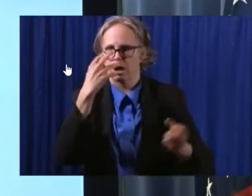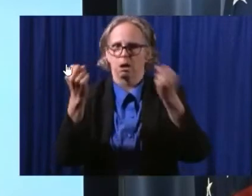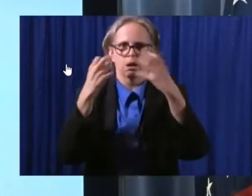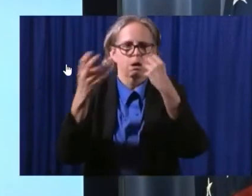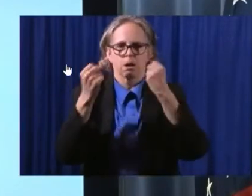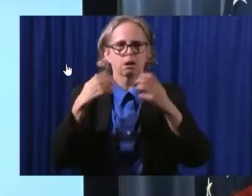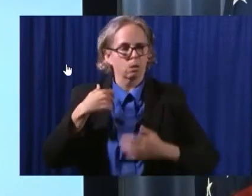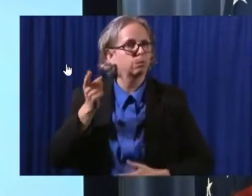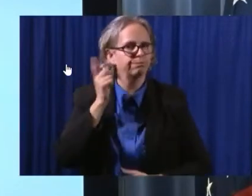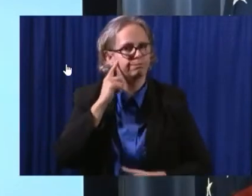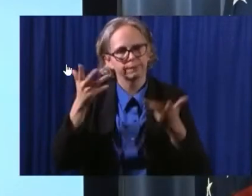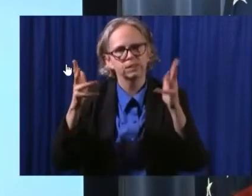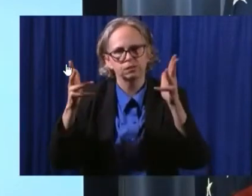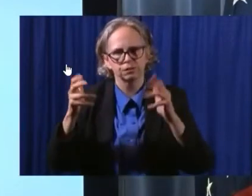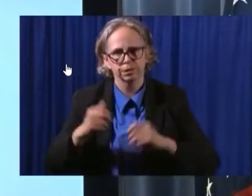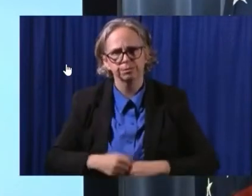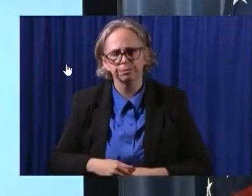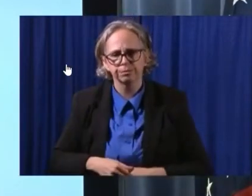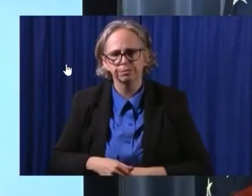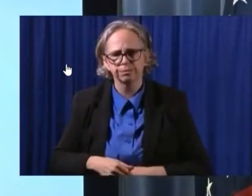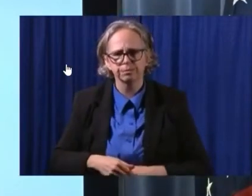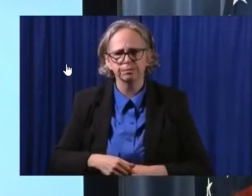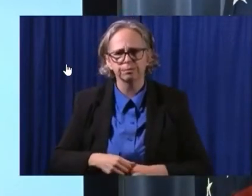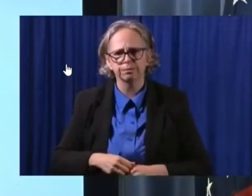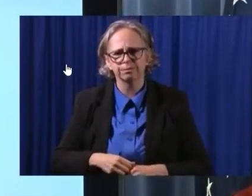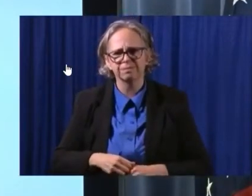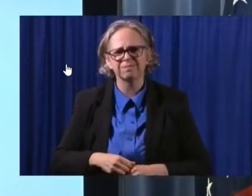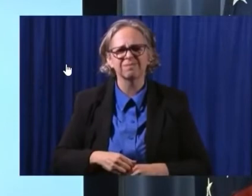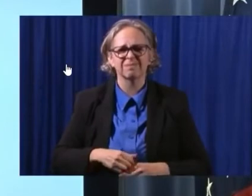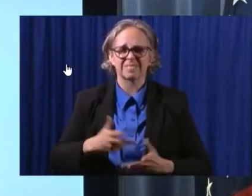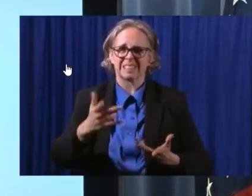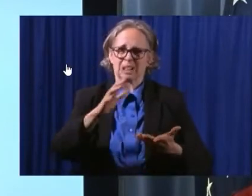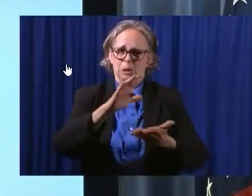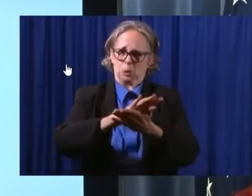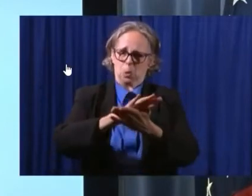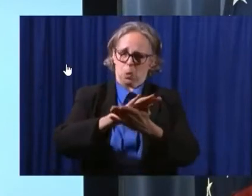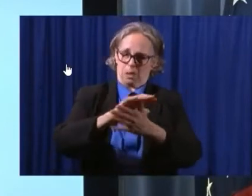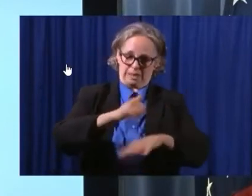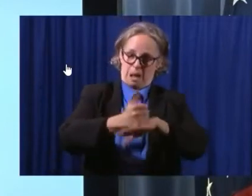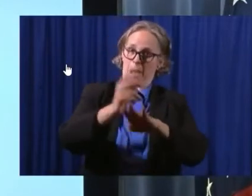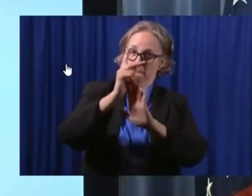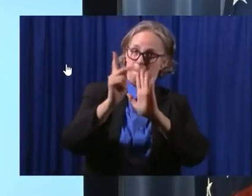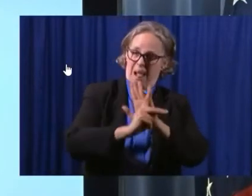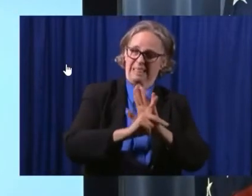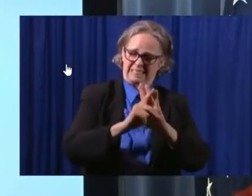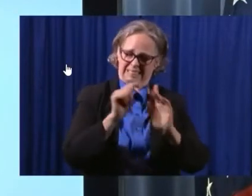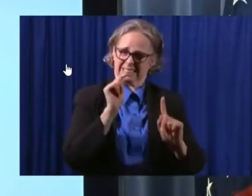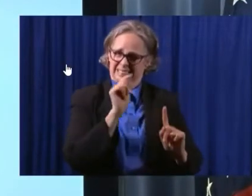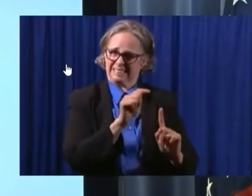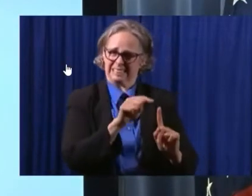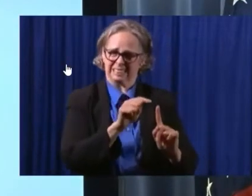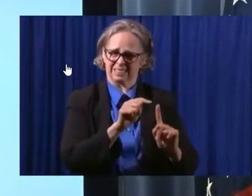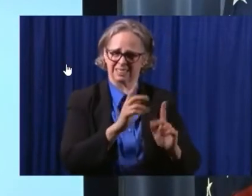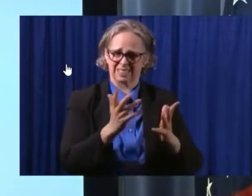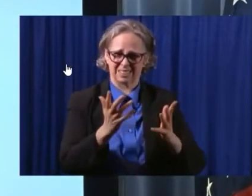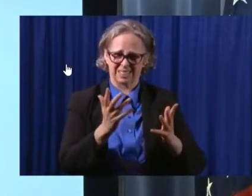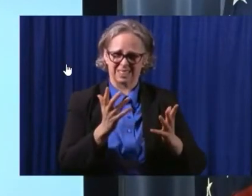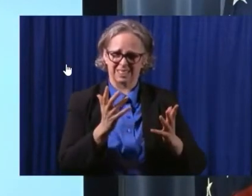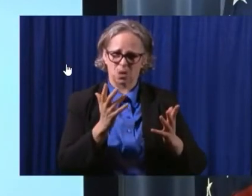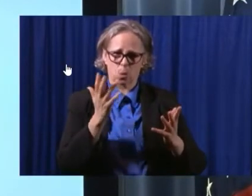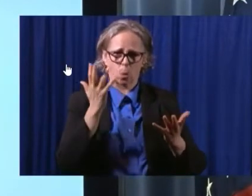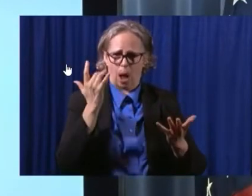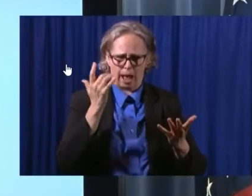be safe as well. School policies, they need to be guided by supporting the overall health and the well-being of not